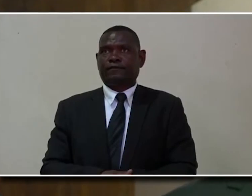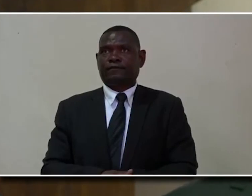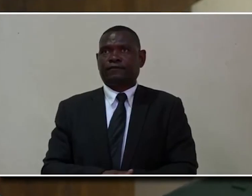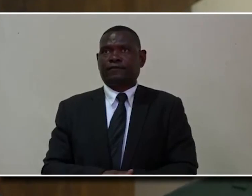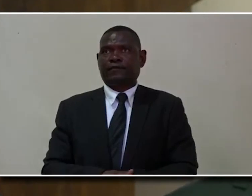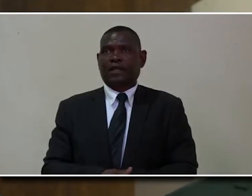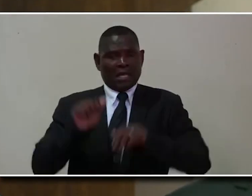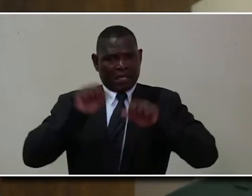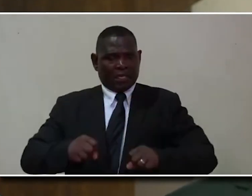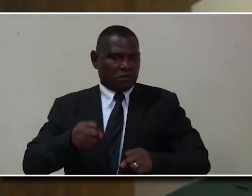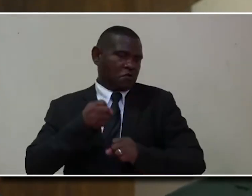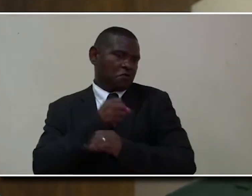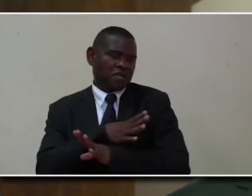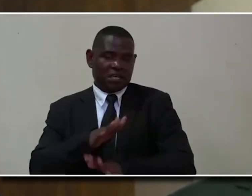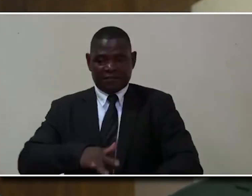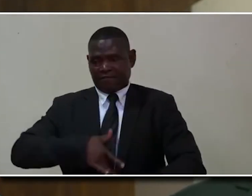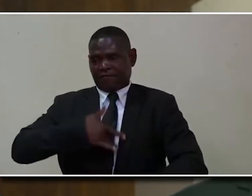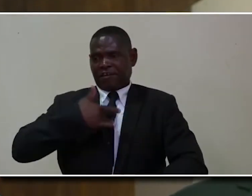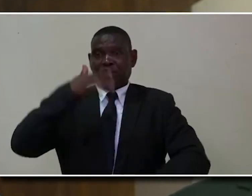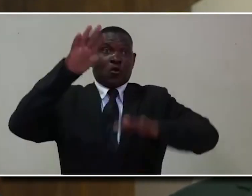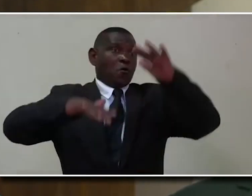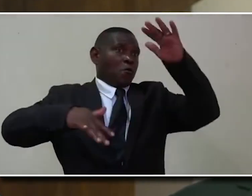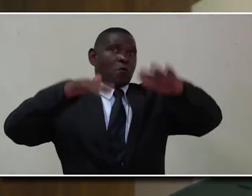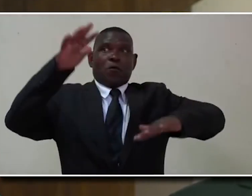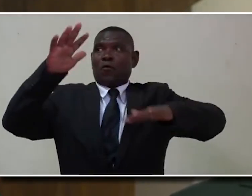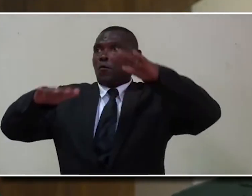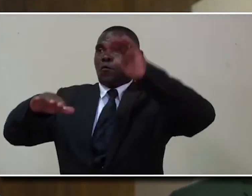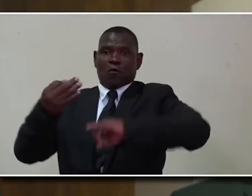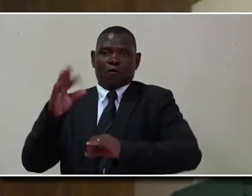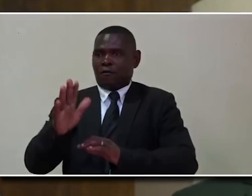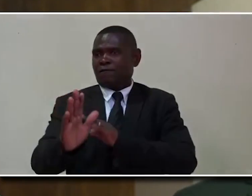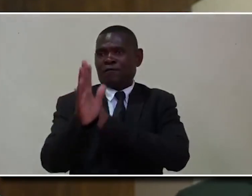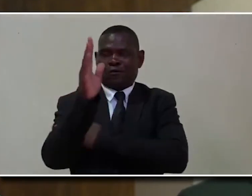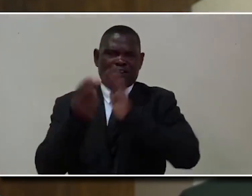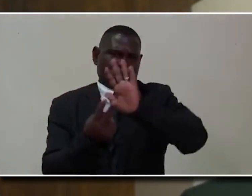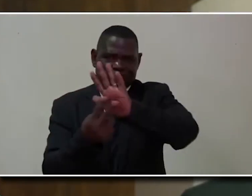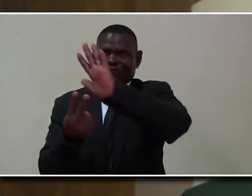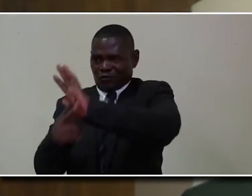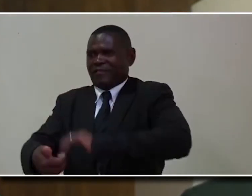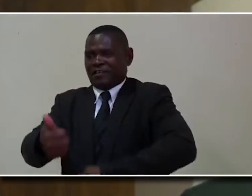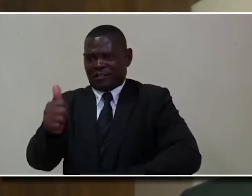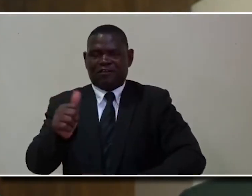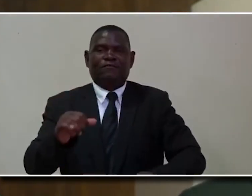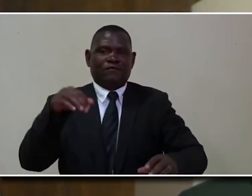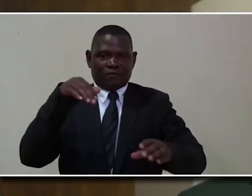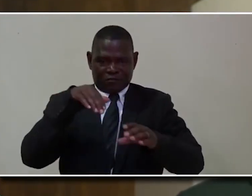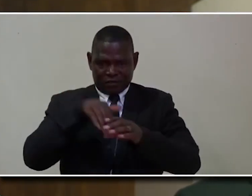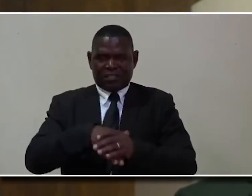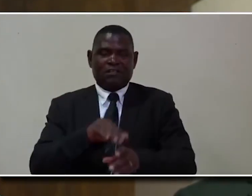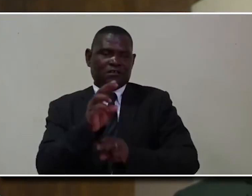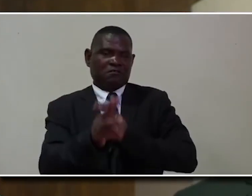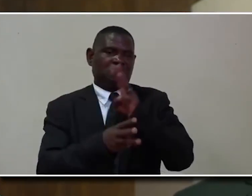we can already experience the reign of God manifesting itself here on earth. So pano tinga kumane nako kulamulira kwa